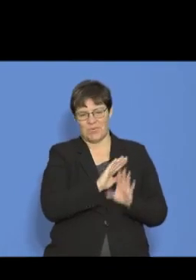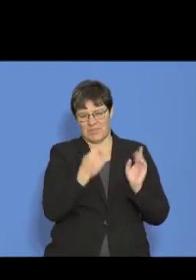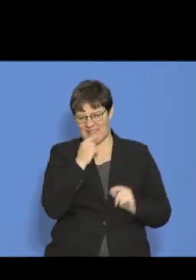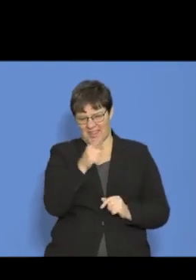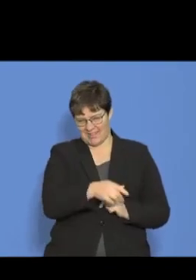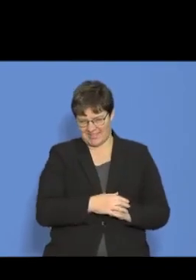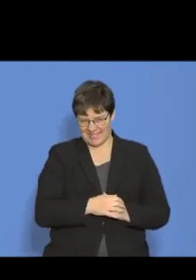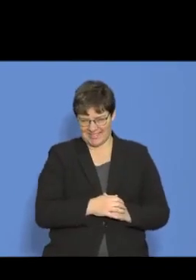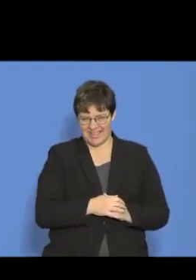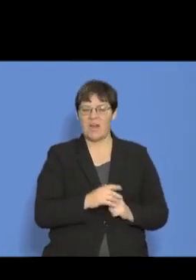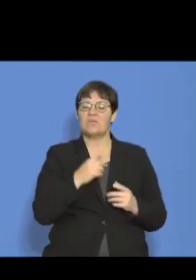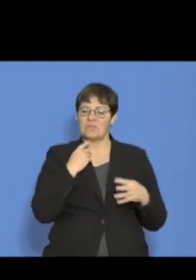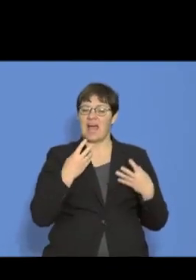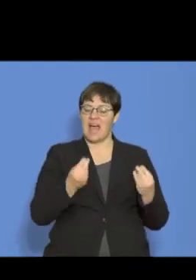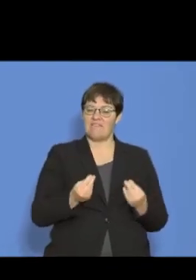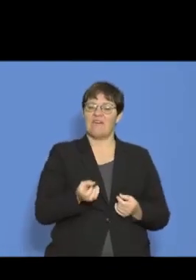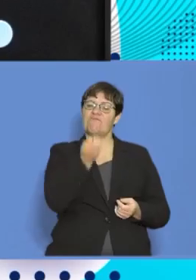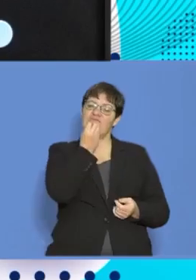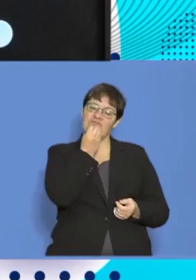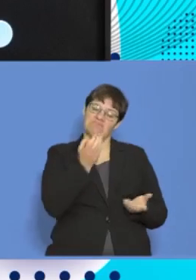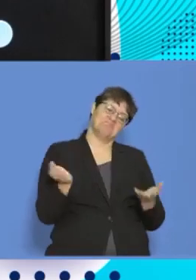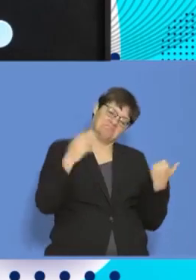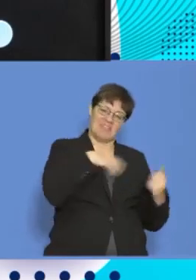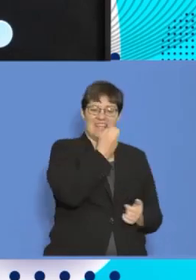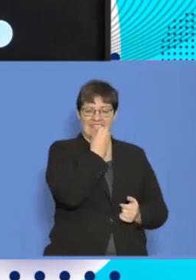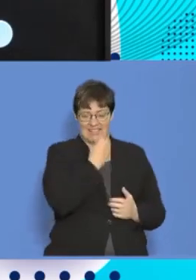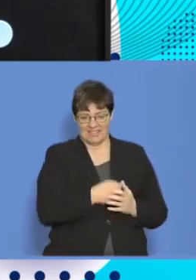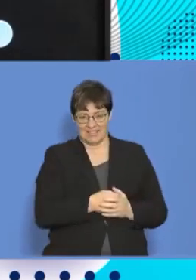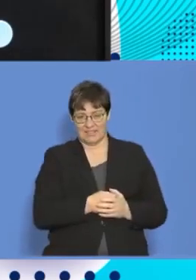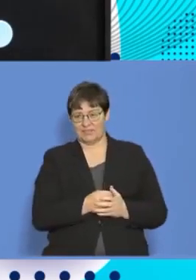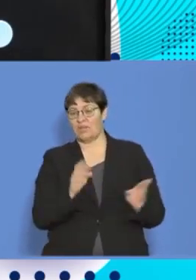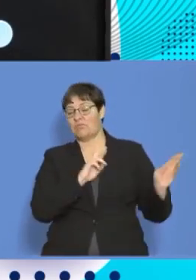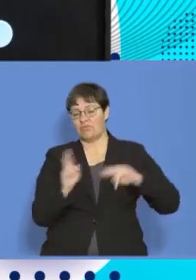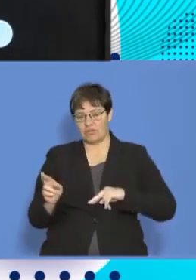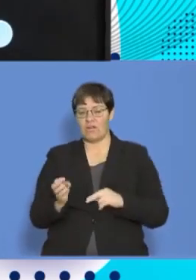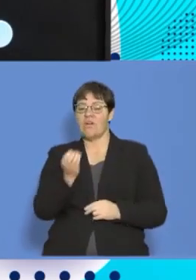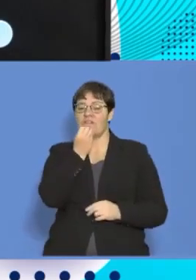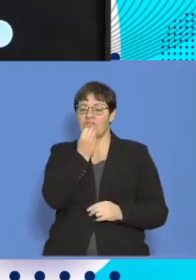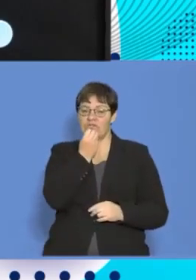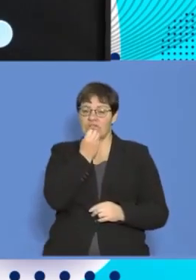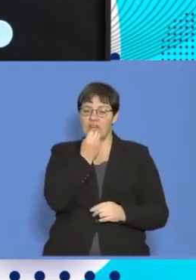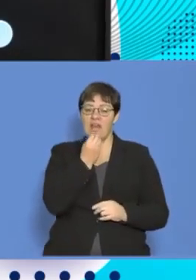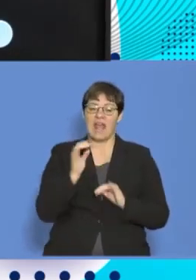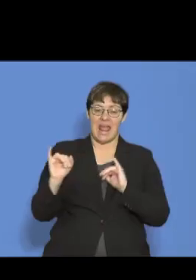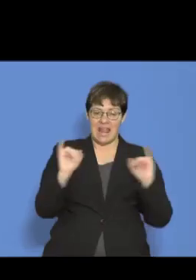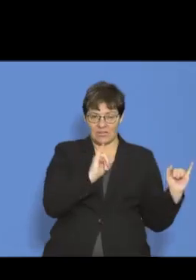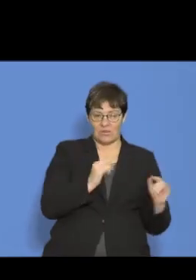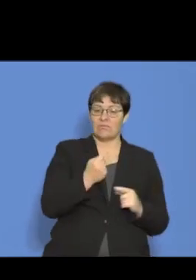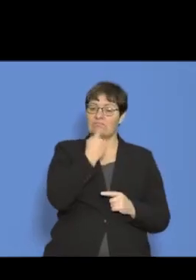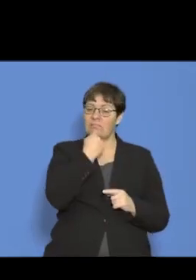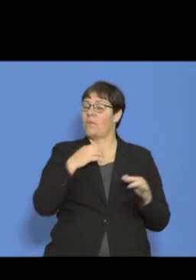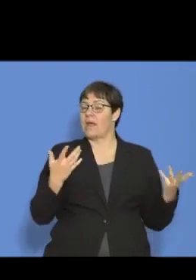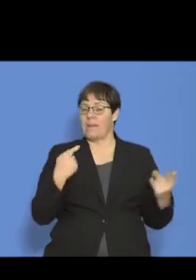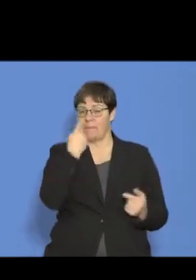that, nah. We say, let's go and have a meal, let's eat. And that is essentially in reference to food being introduced into the